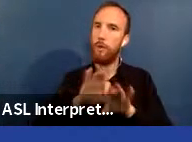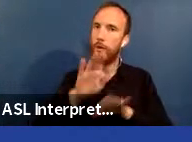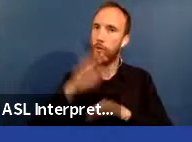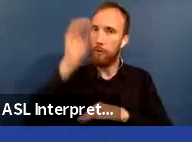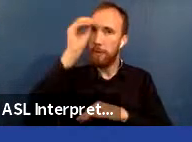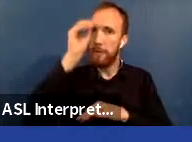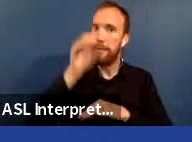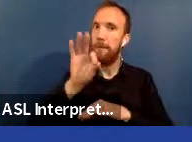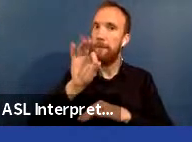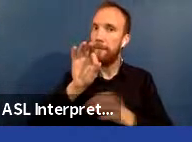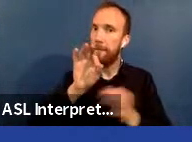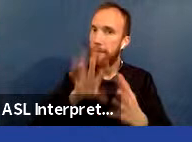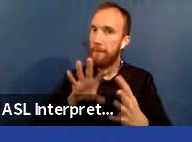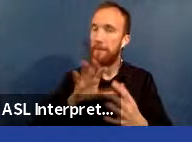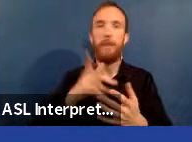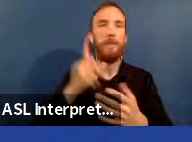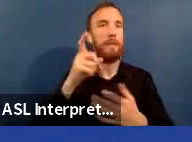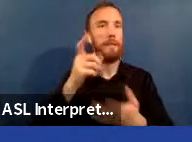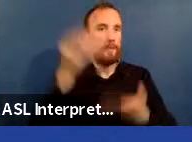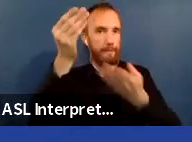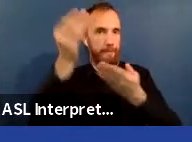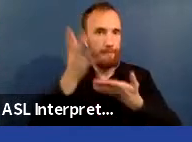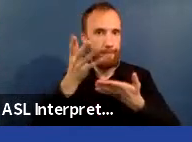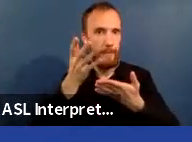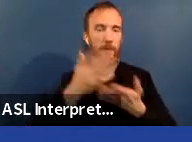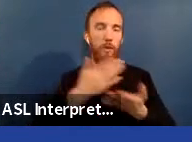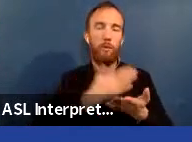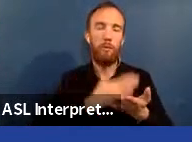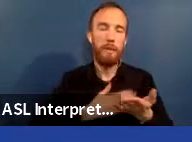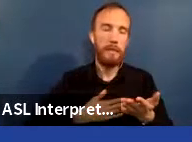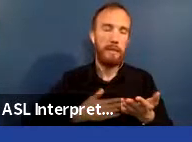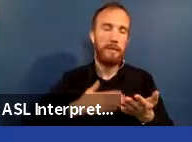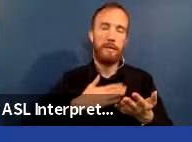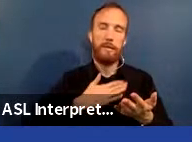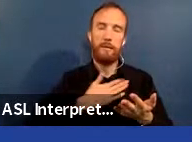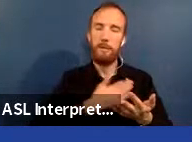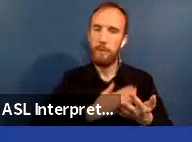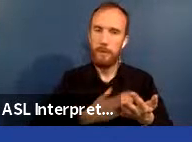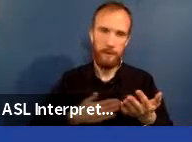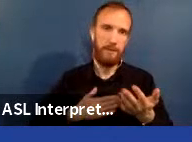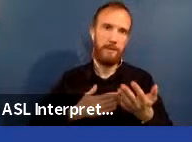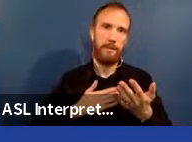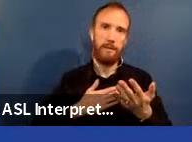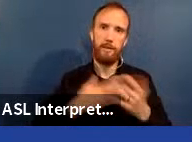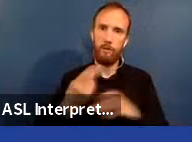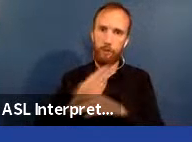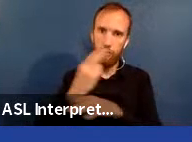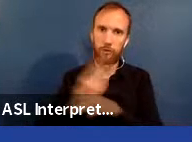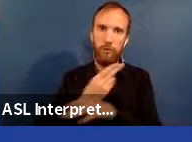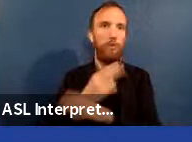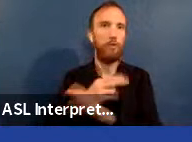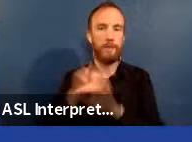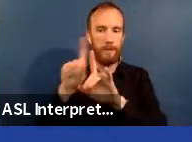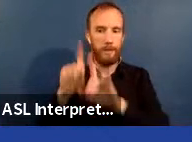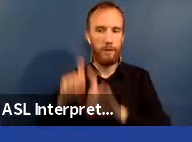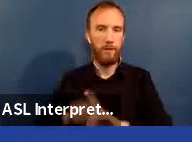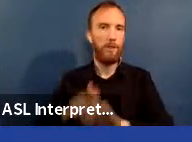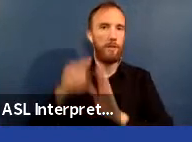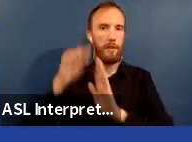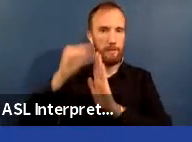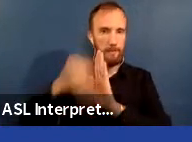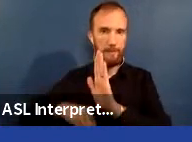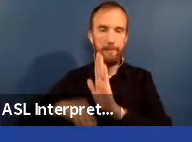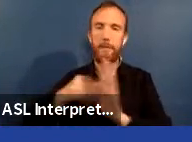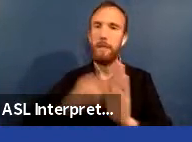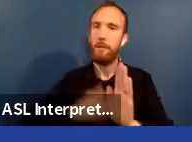survey that we will mention multiple times here, but please provide your feedback via this survey link that we will share